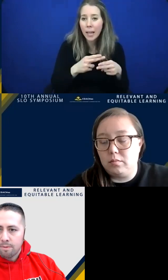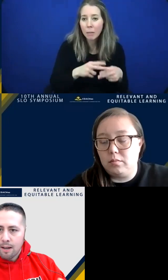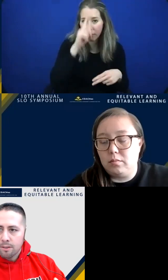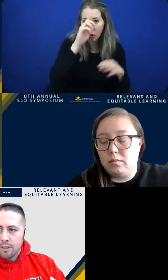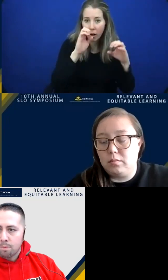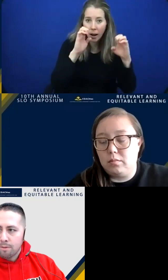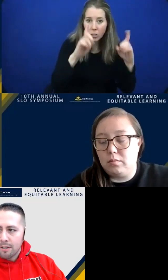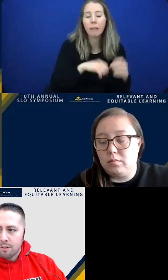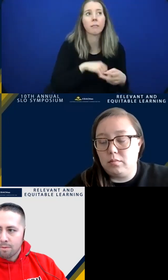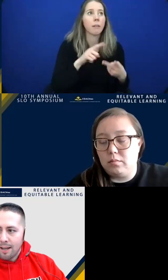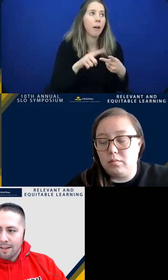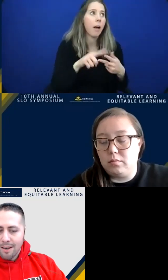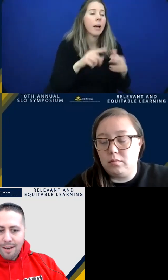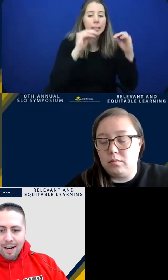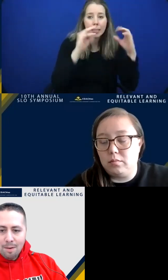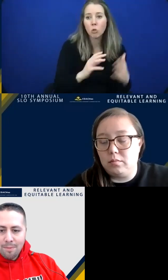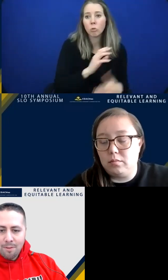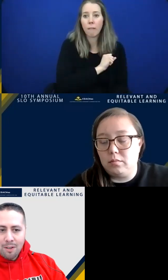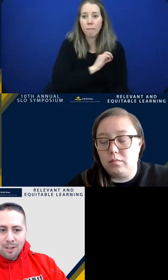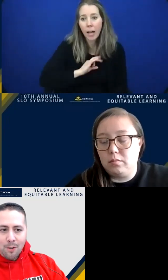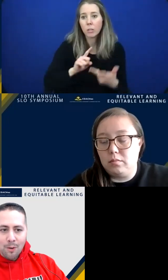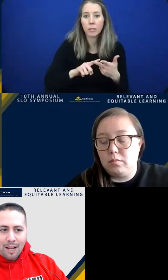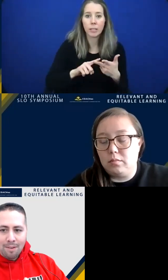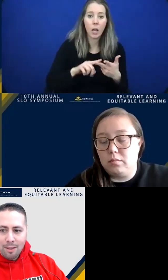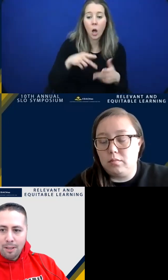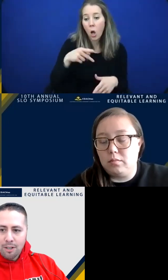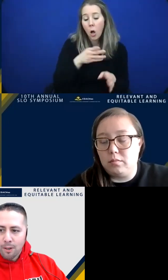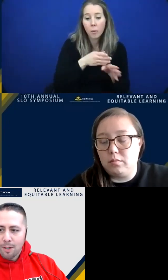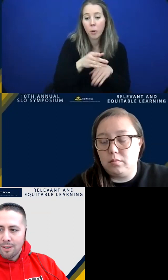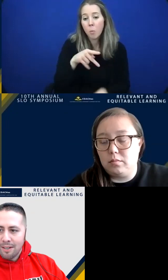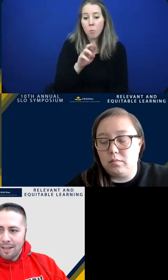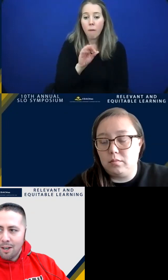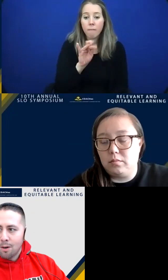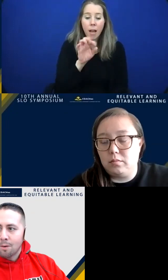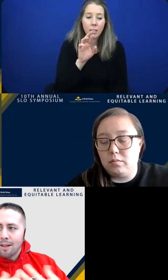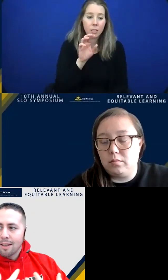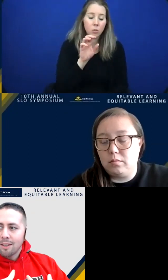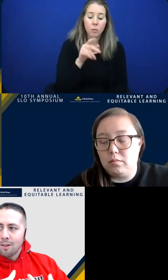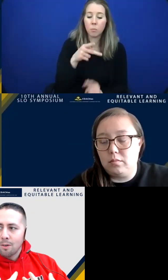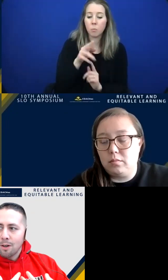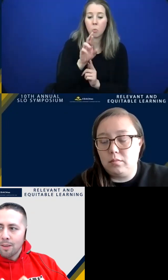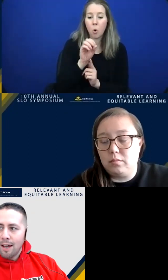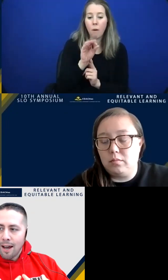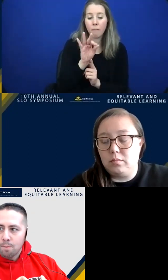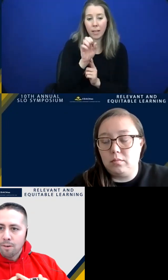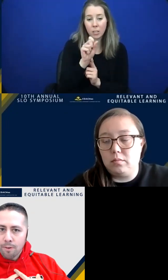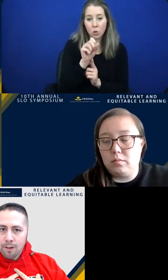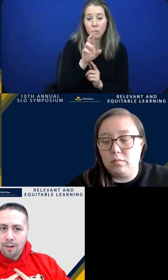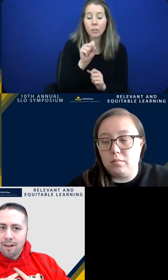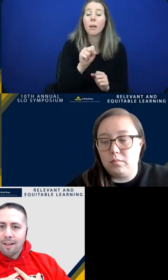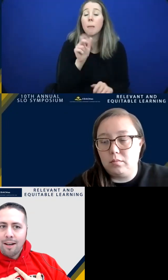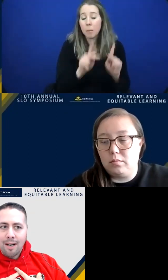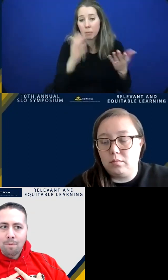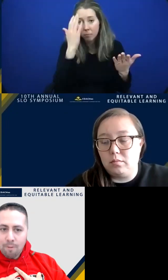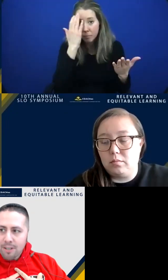teachers, faculty, professors, right? The few of you who I've had the pleasure of working with and know, you know that I